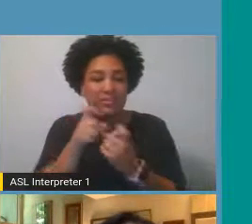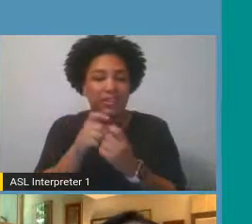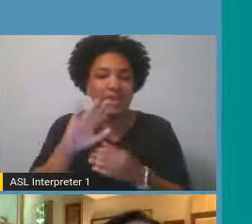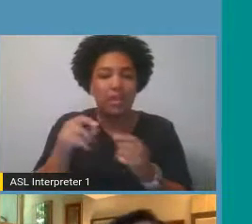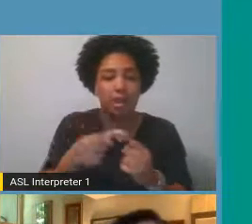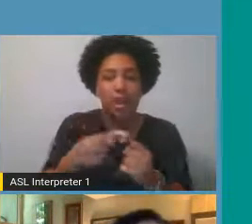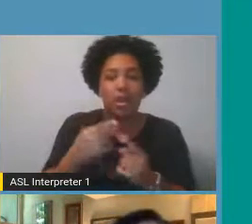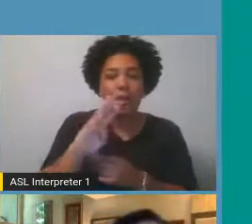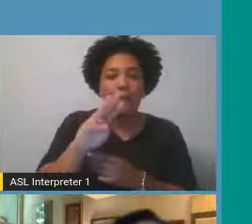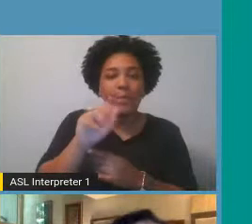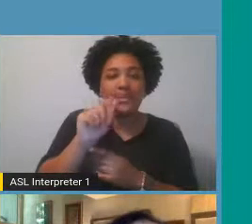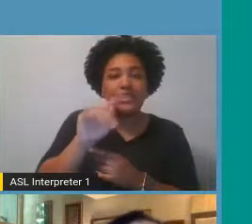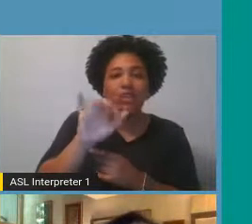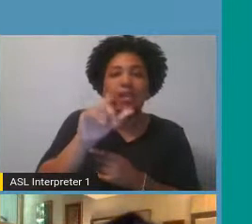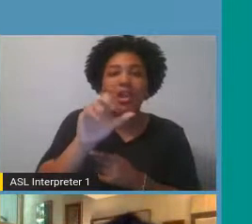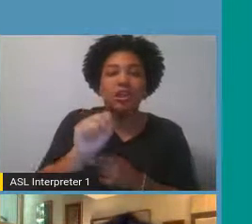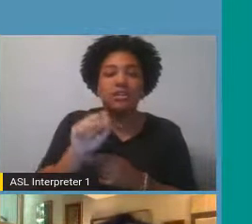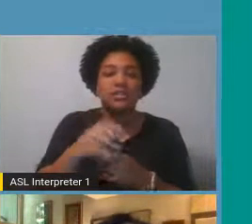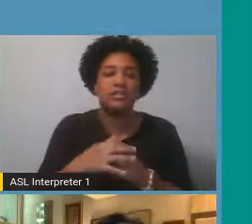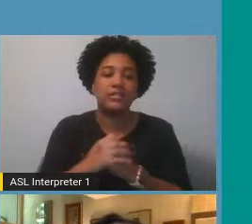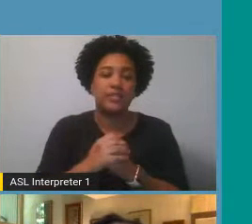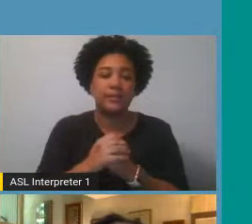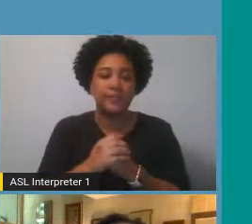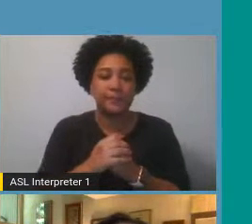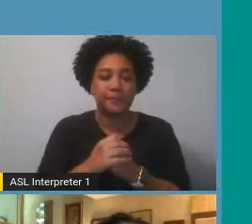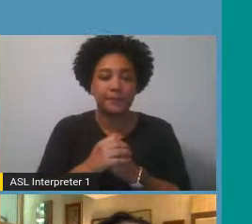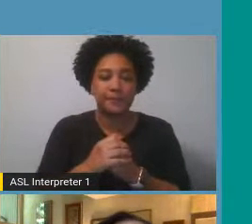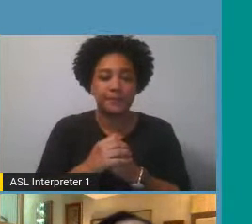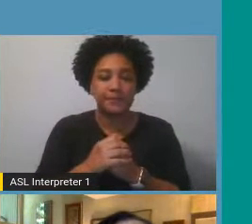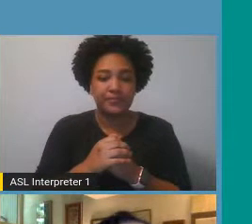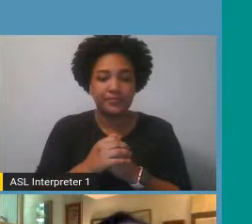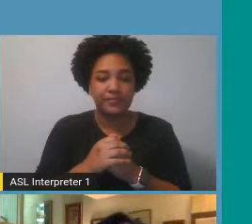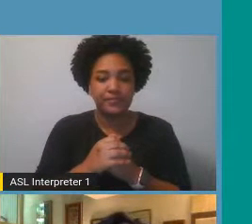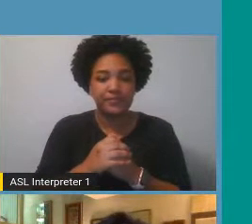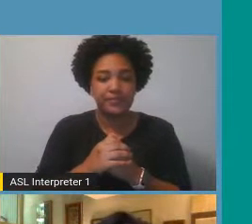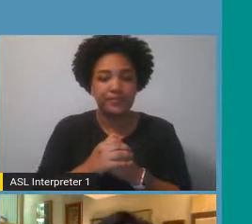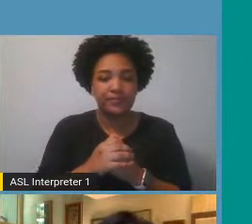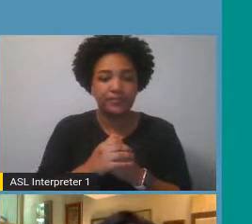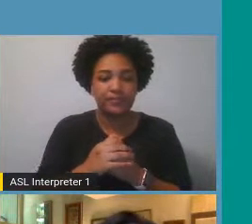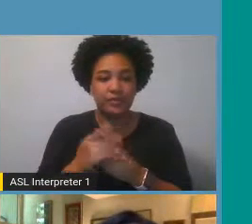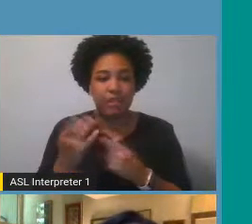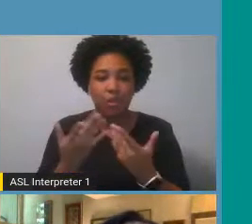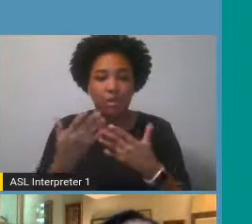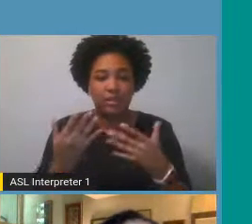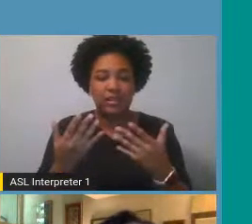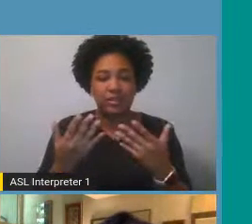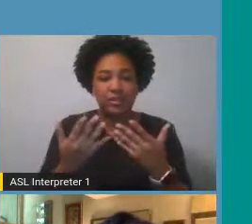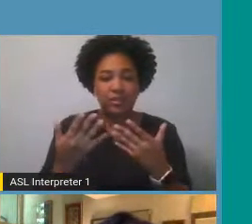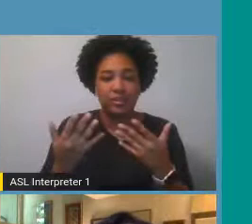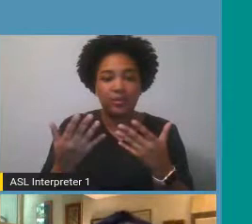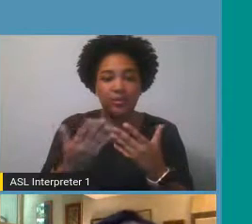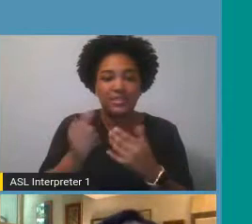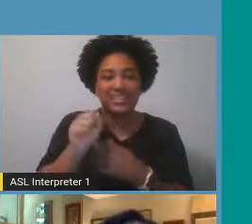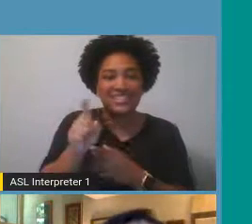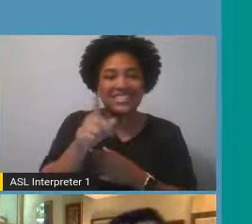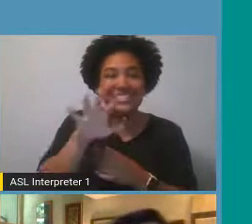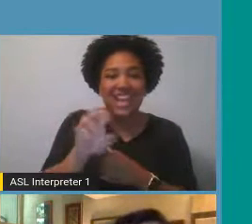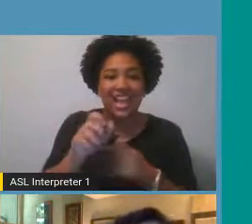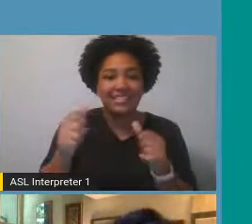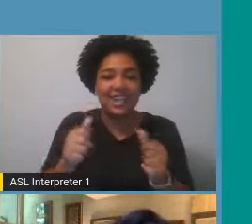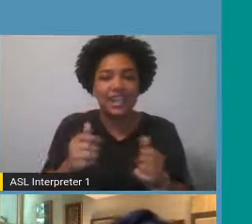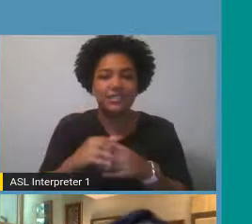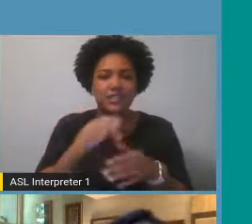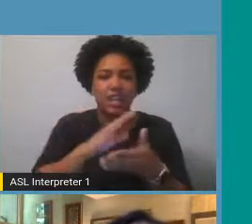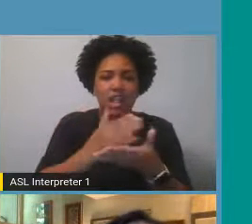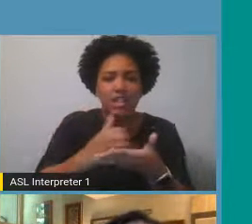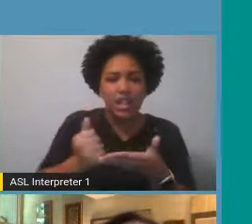and conservation is always an issue. What are the conditions for digitization? What is the size of the collection? Will this collection grow? And if so,